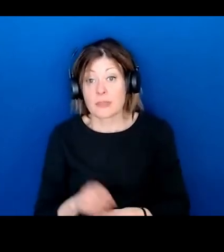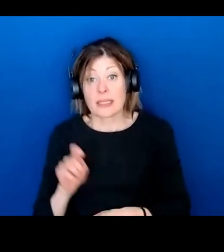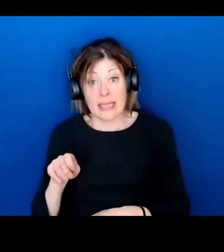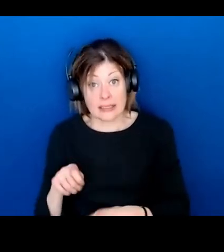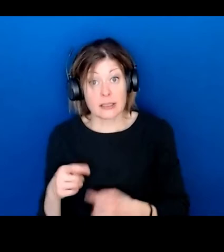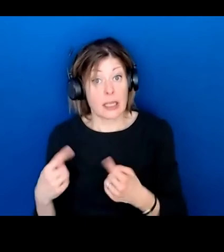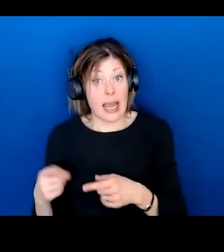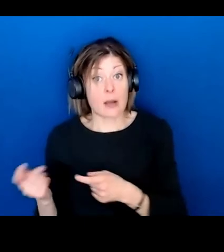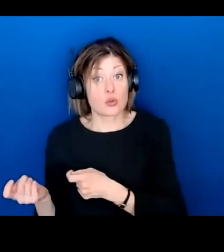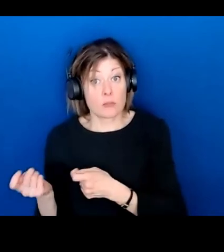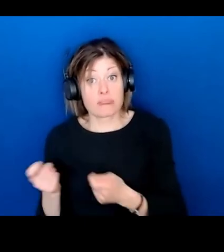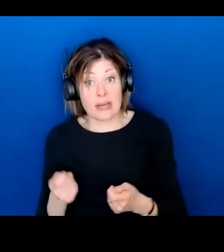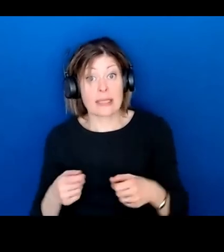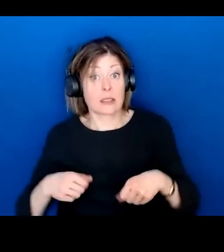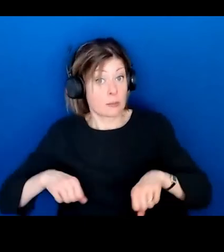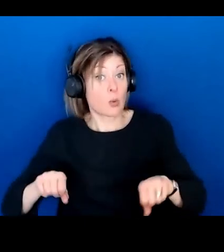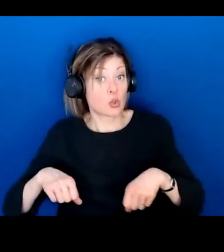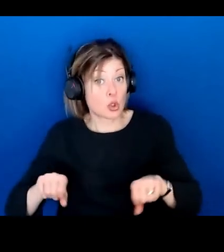their